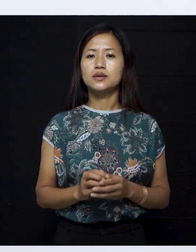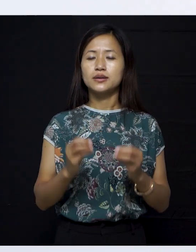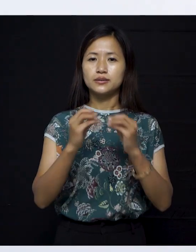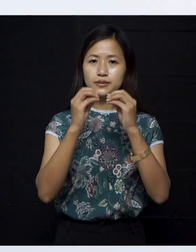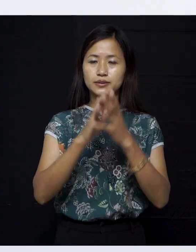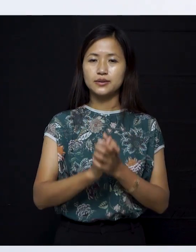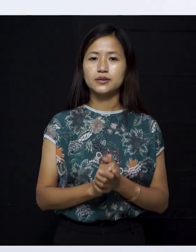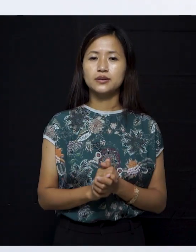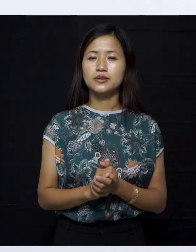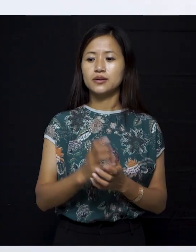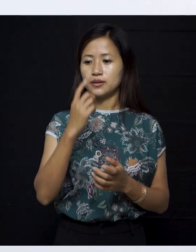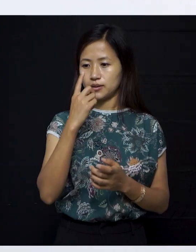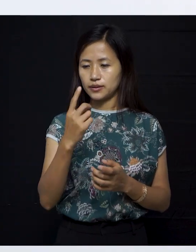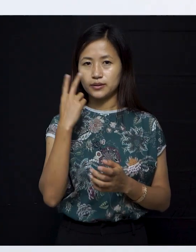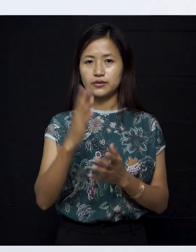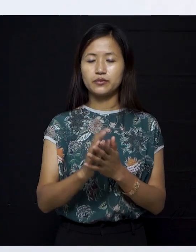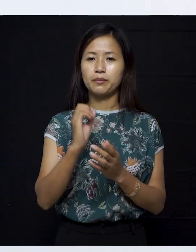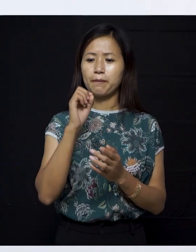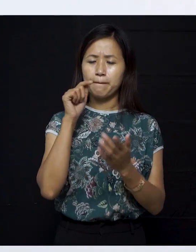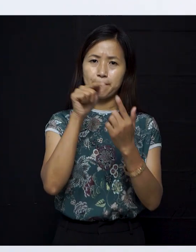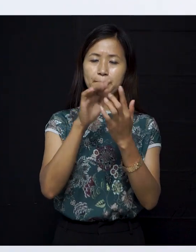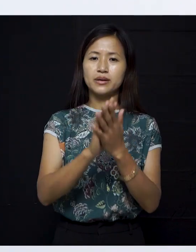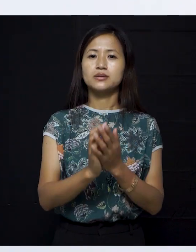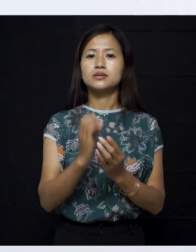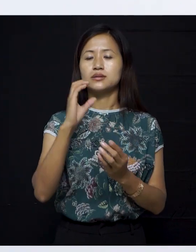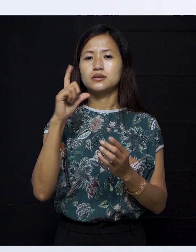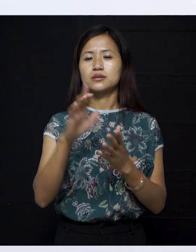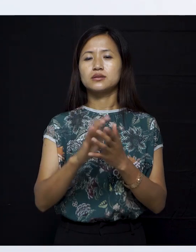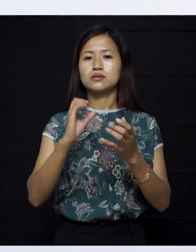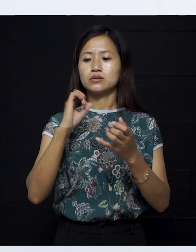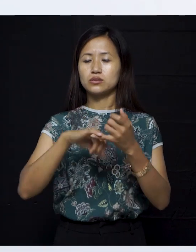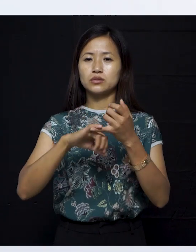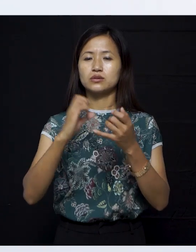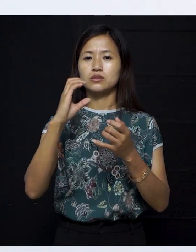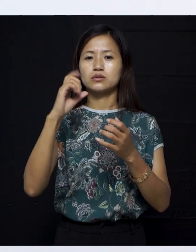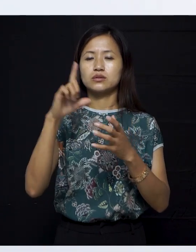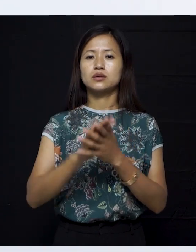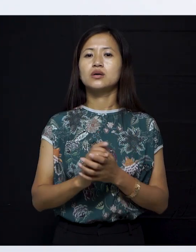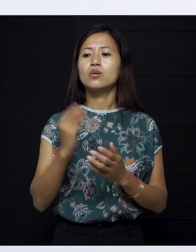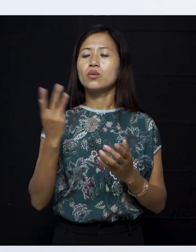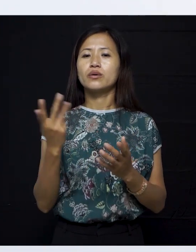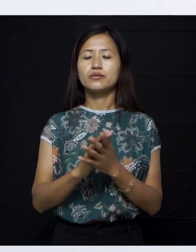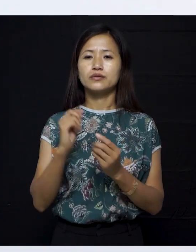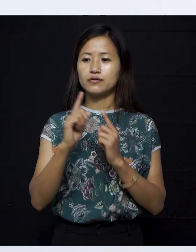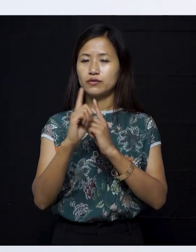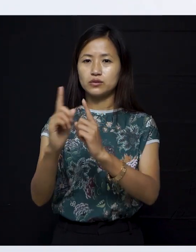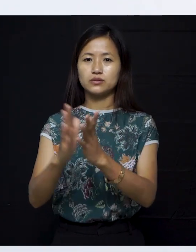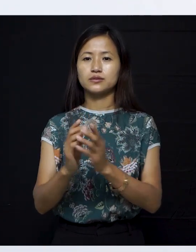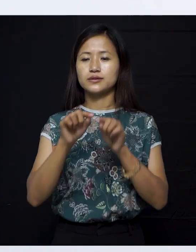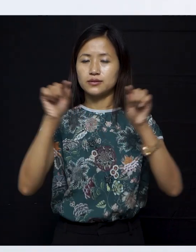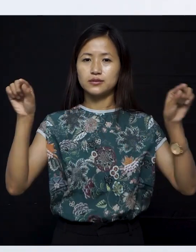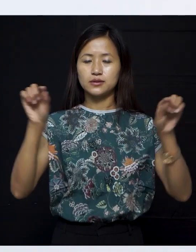D. Identify the main clauses, subordinate clause and coordinate clauses wherever they occur in the following